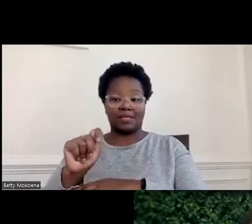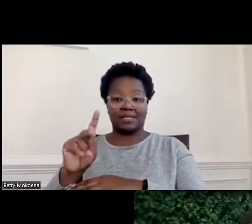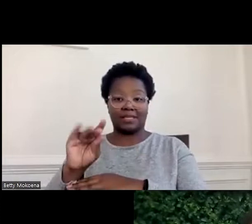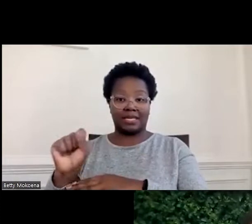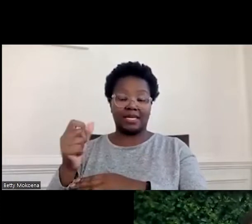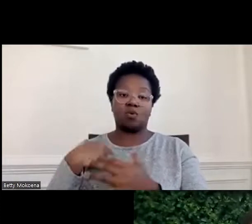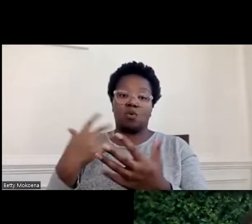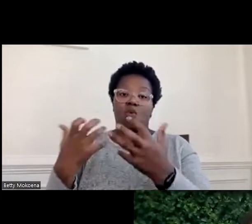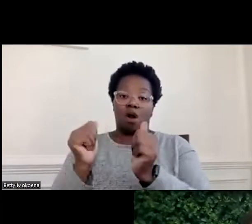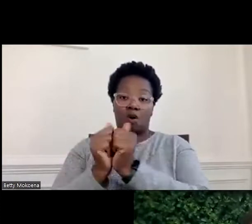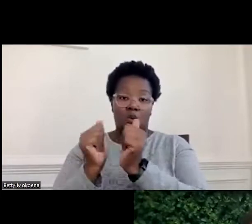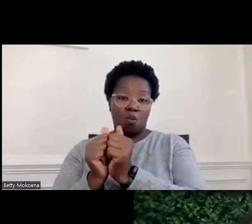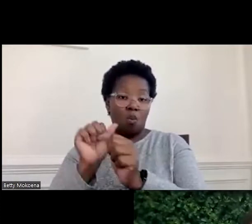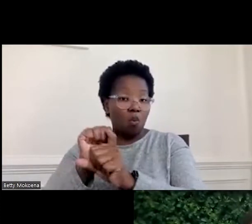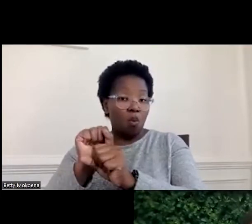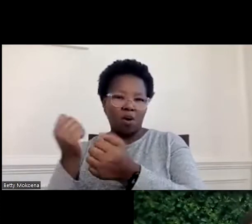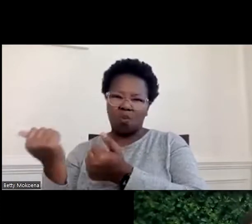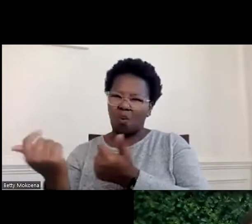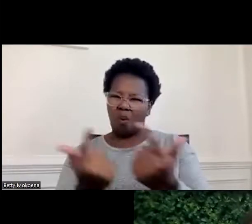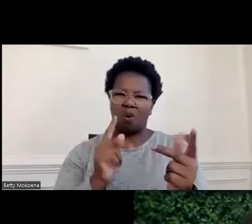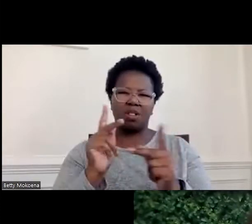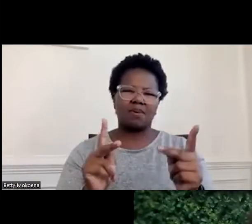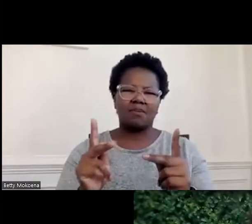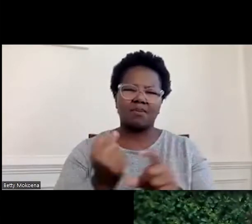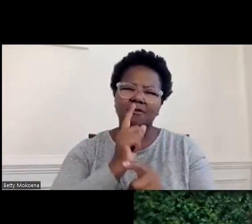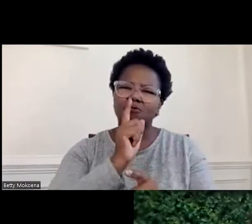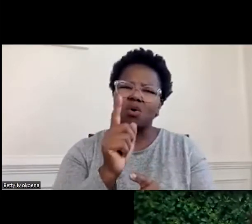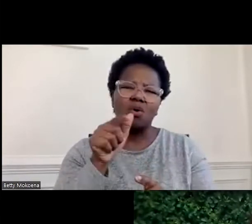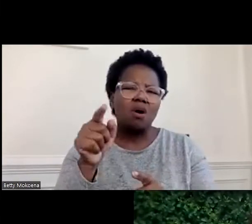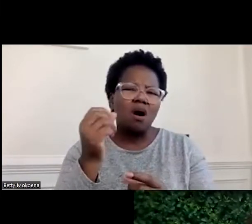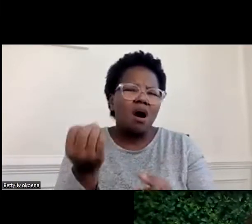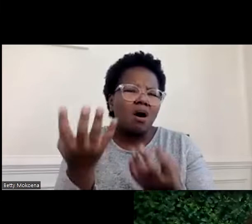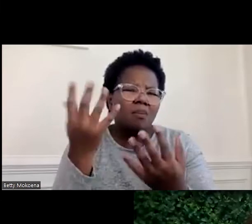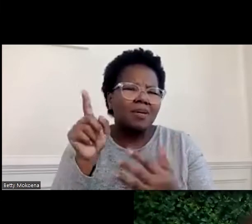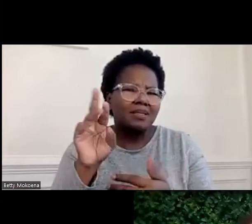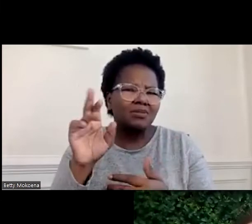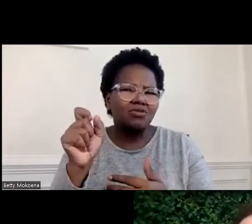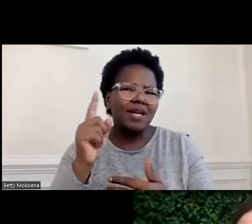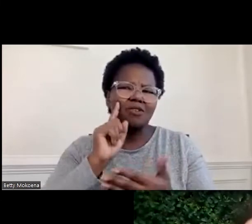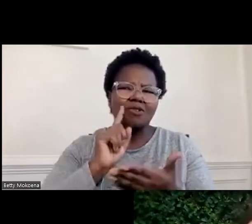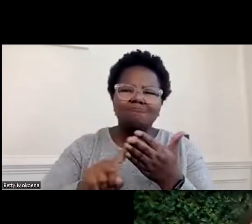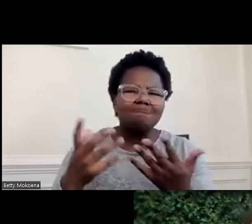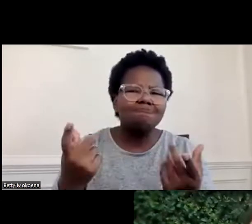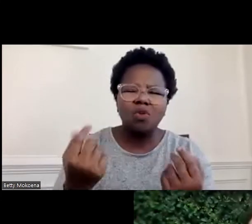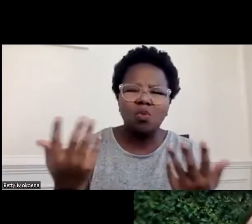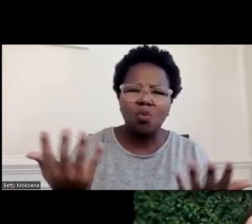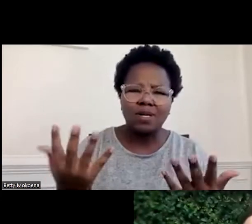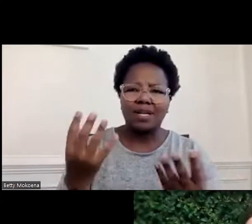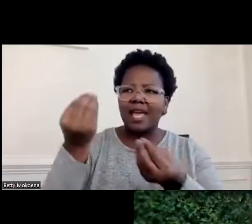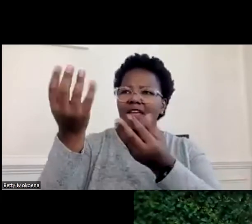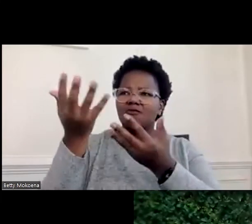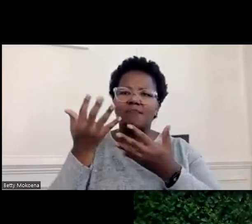all to determine what that review really looks like. How should we go about it? How do we get information from people who